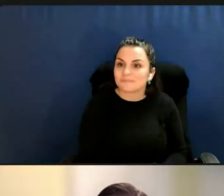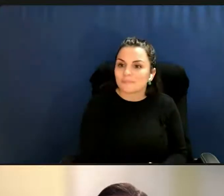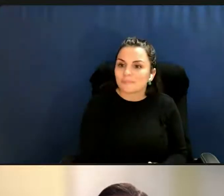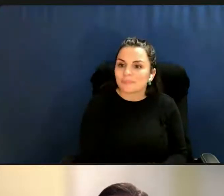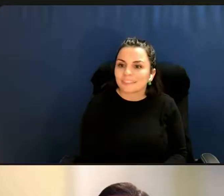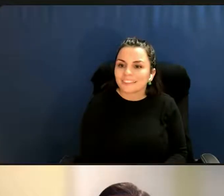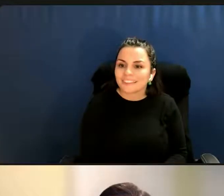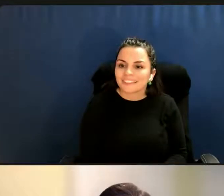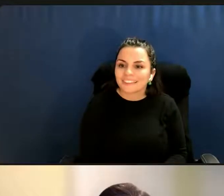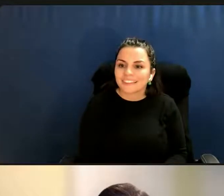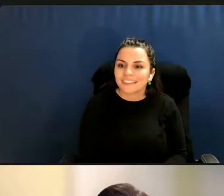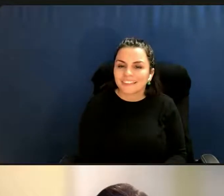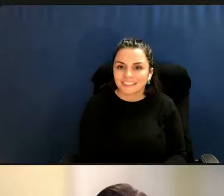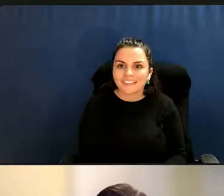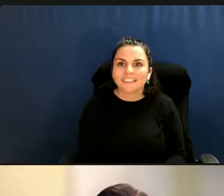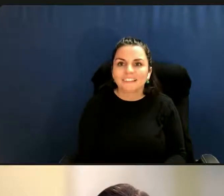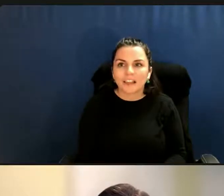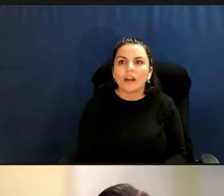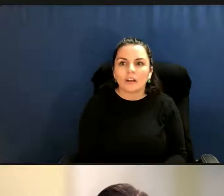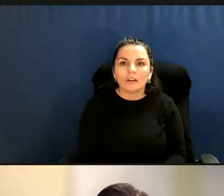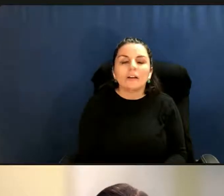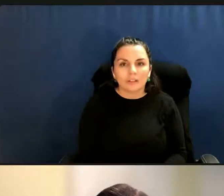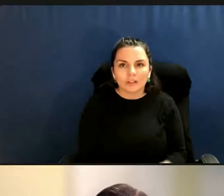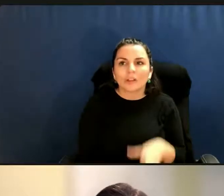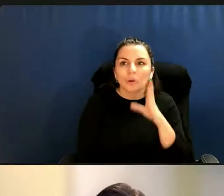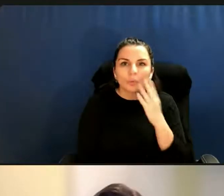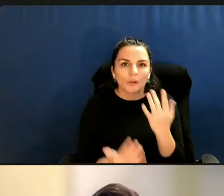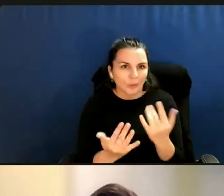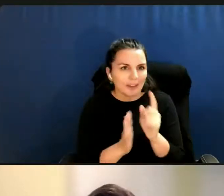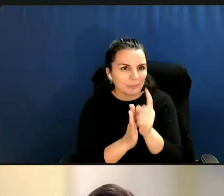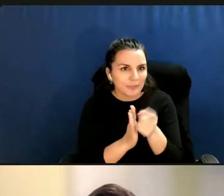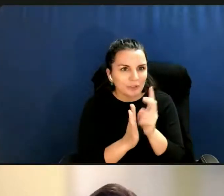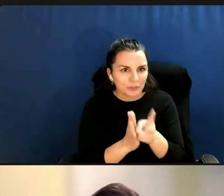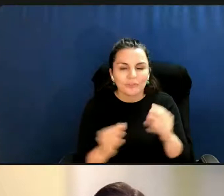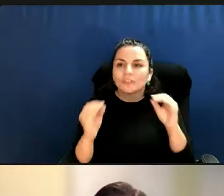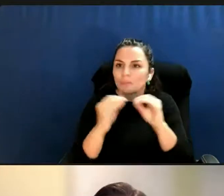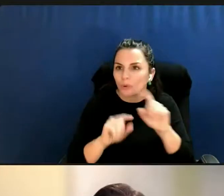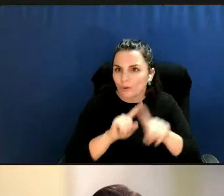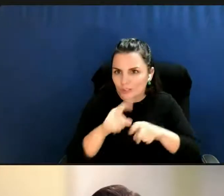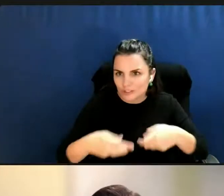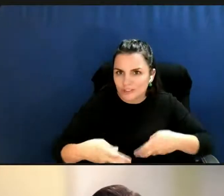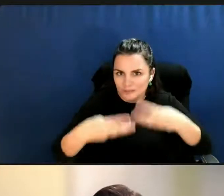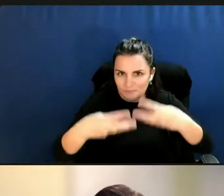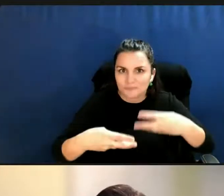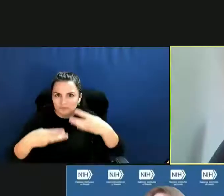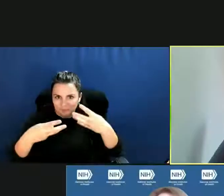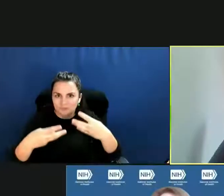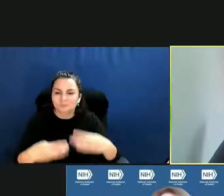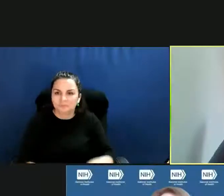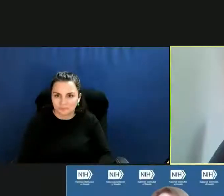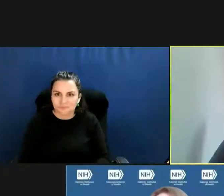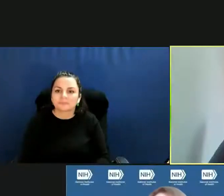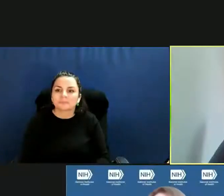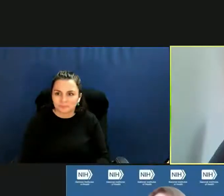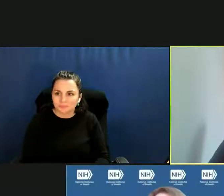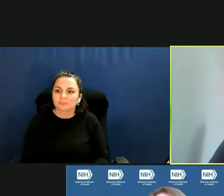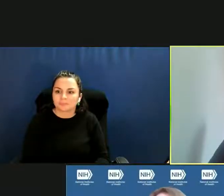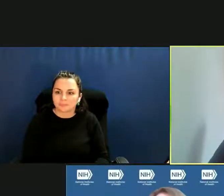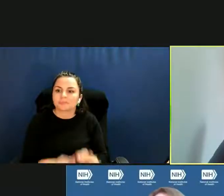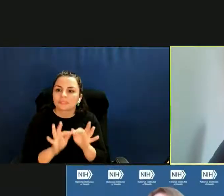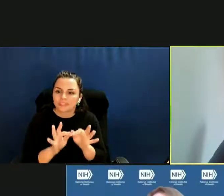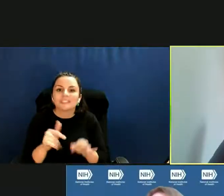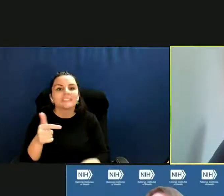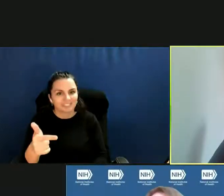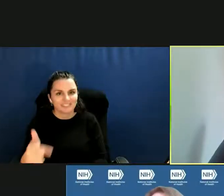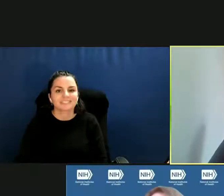Great. We'll give people a minute to go ahead and put some questions in the Q&A box there.